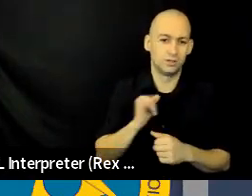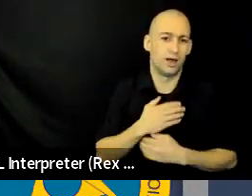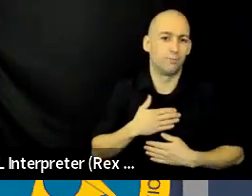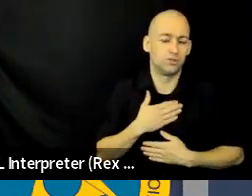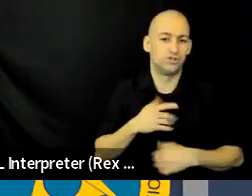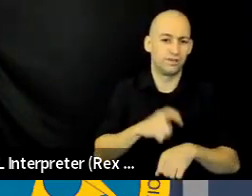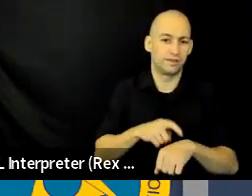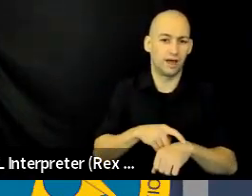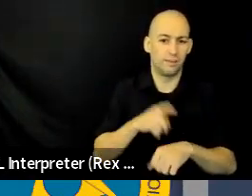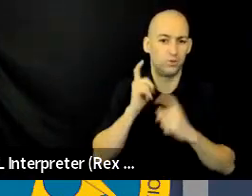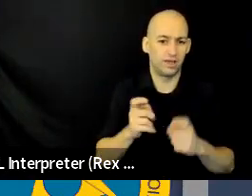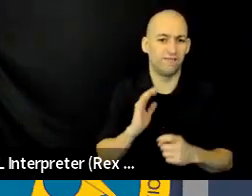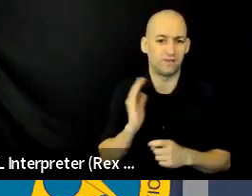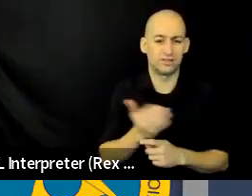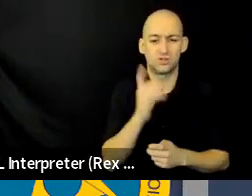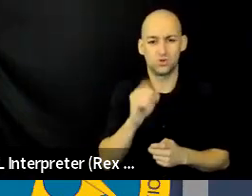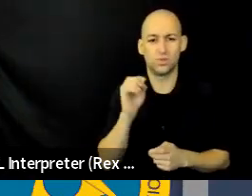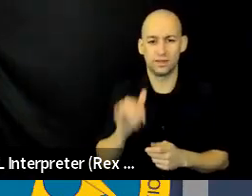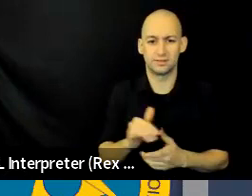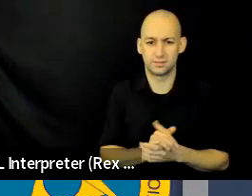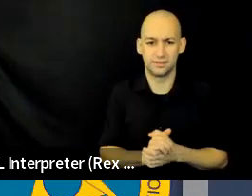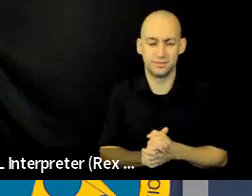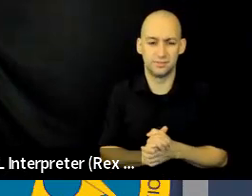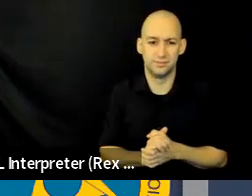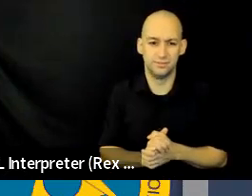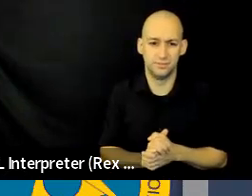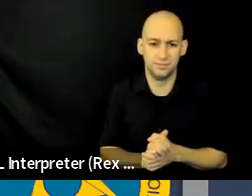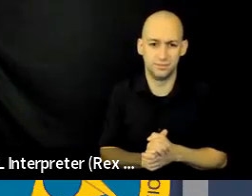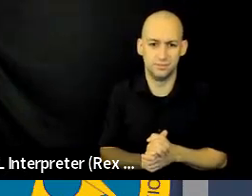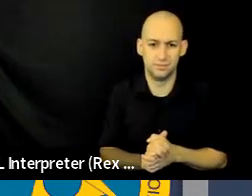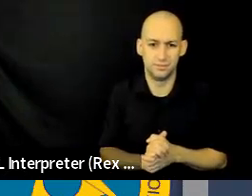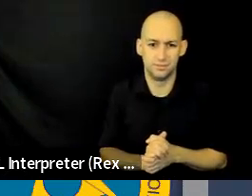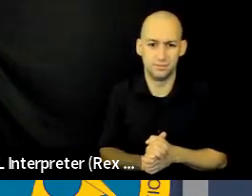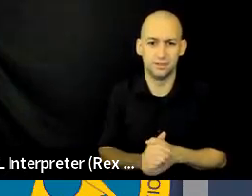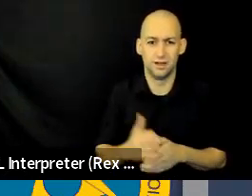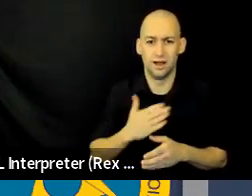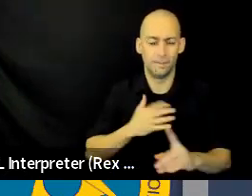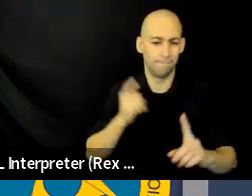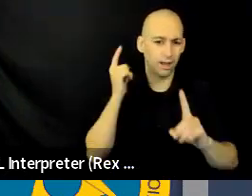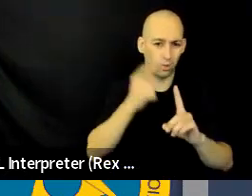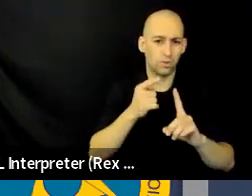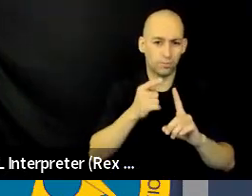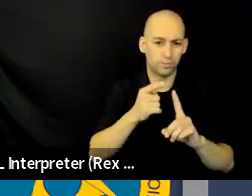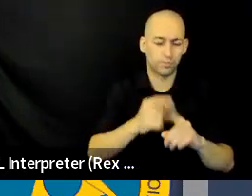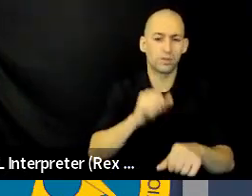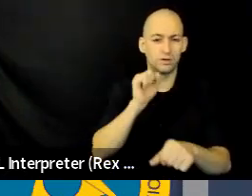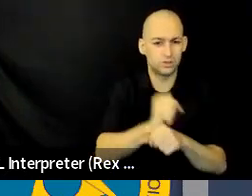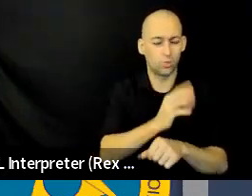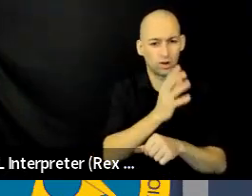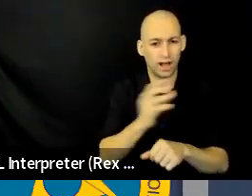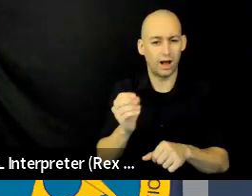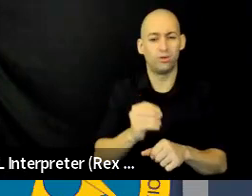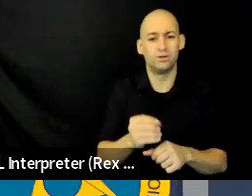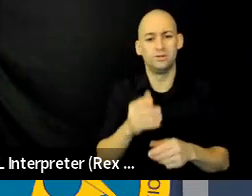the time that you've given us to do this. And my goal would be to work out a possession and